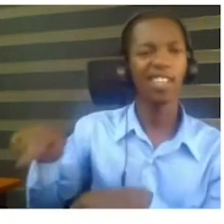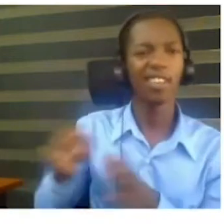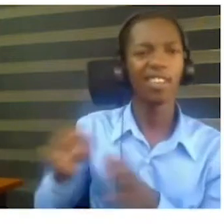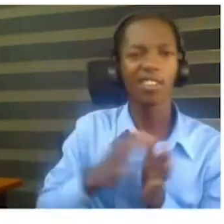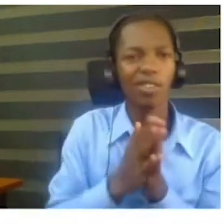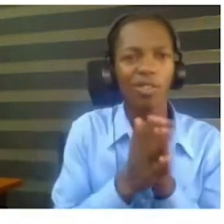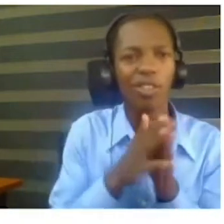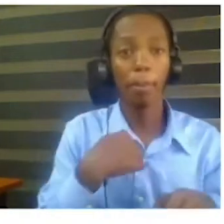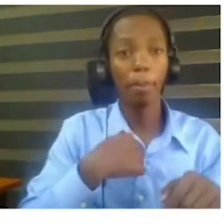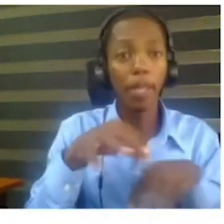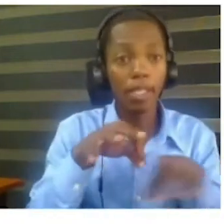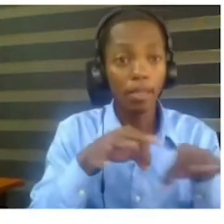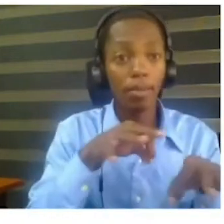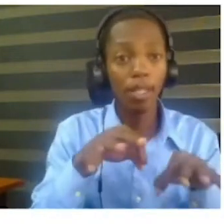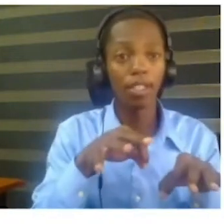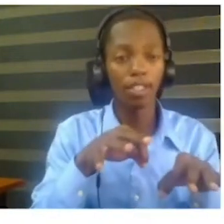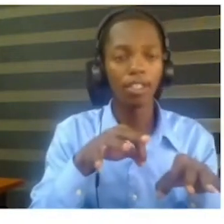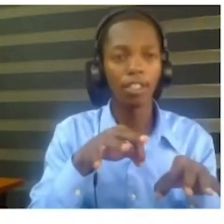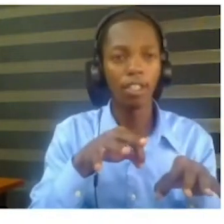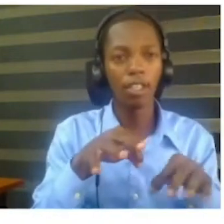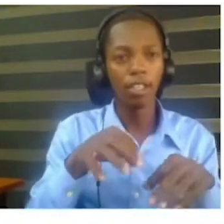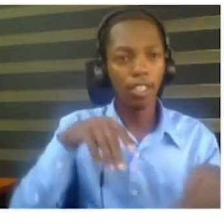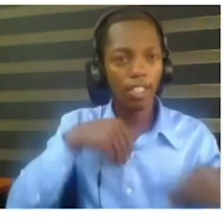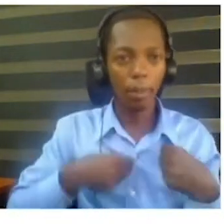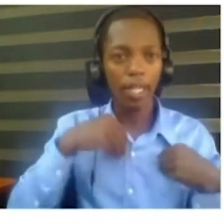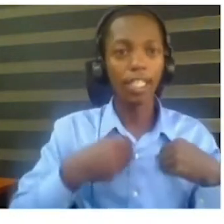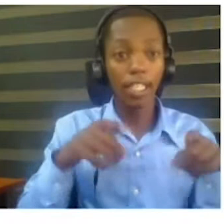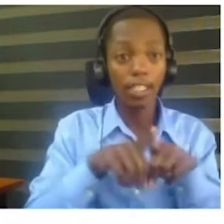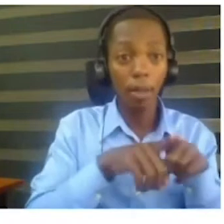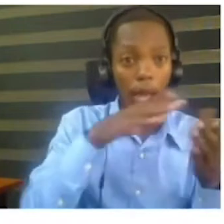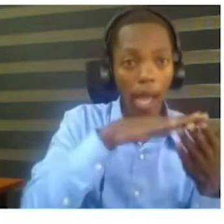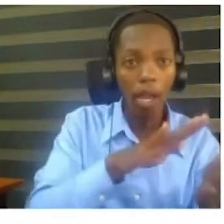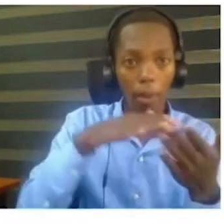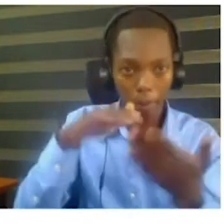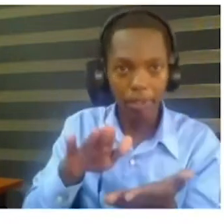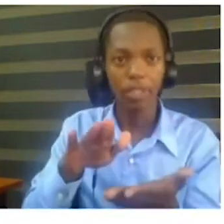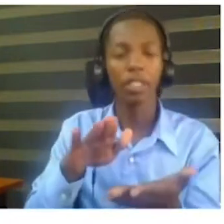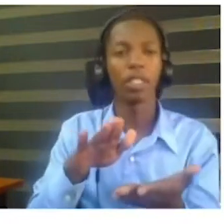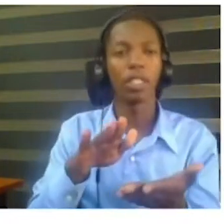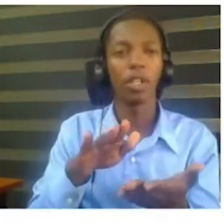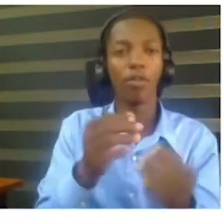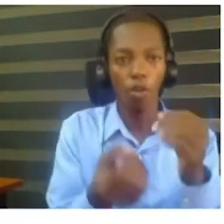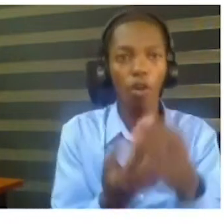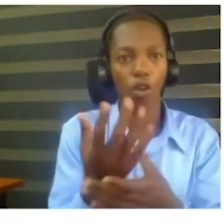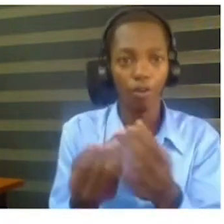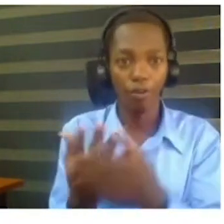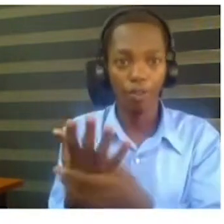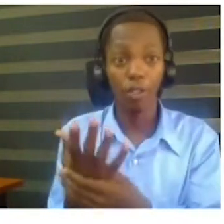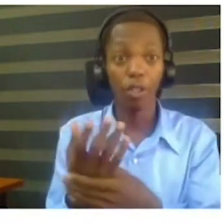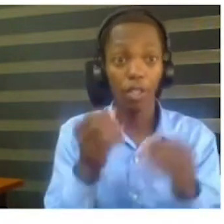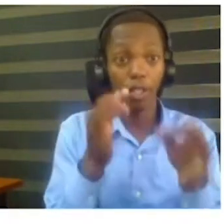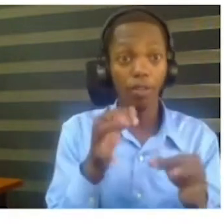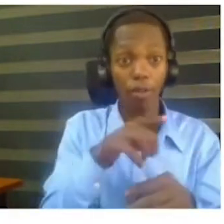an opportunity for innovation. If you can't do something one way, you can find another way to do